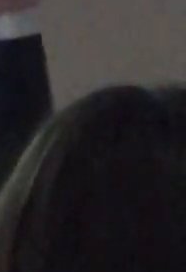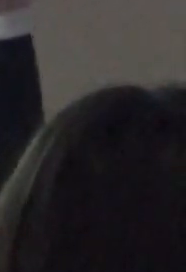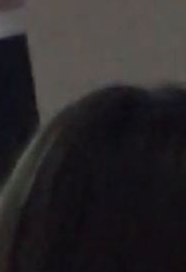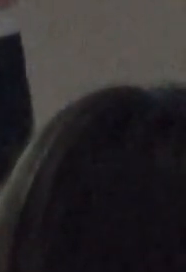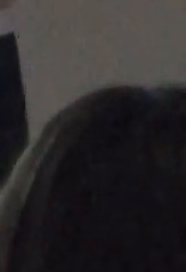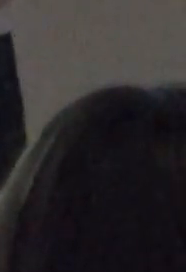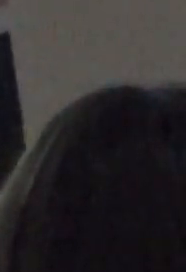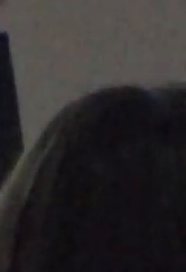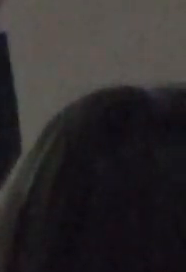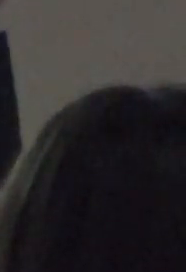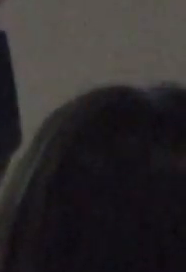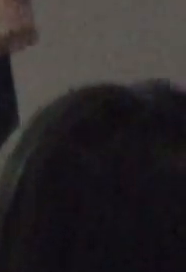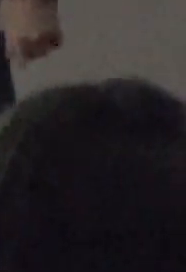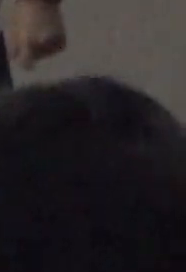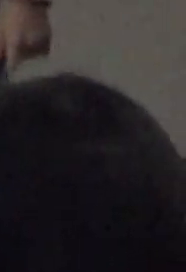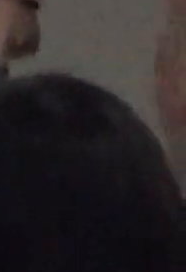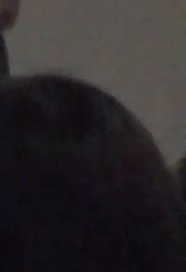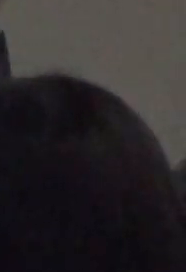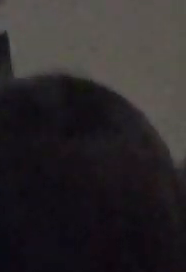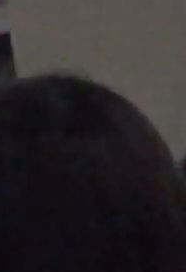I'm not totally sure about that.